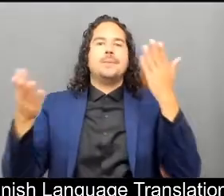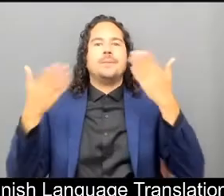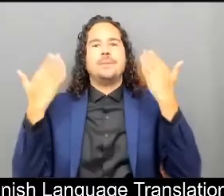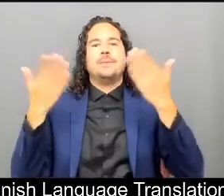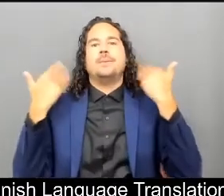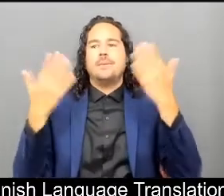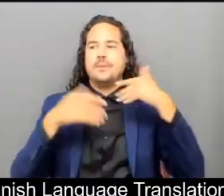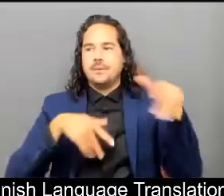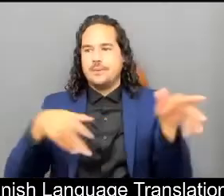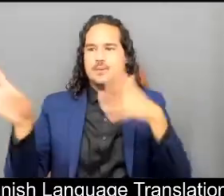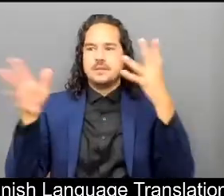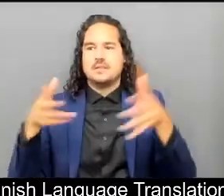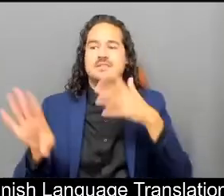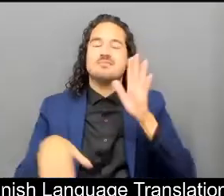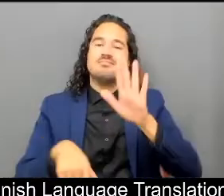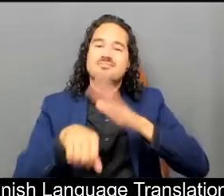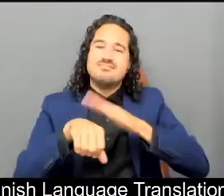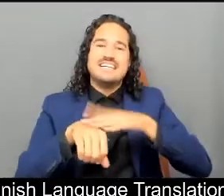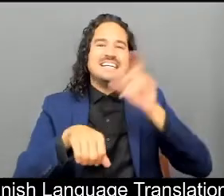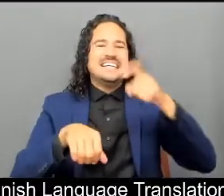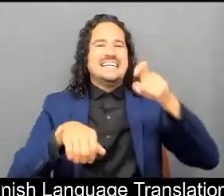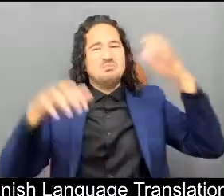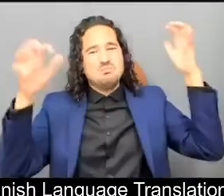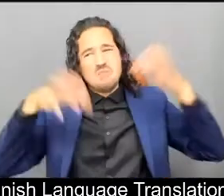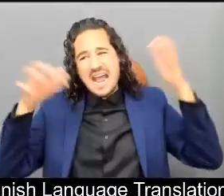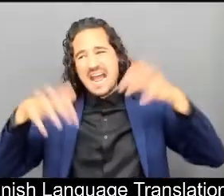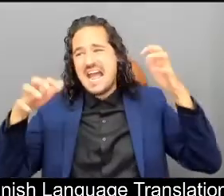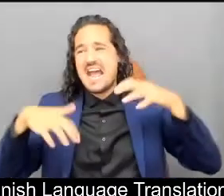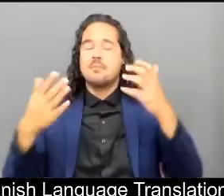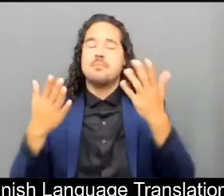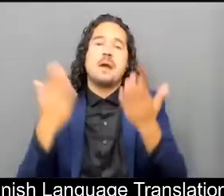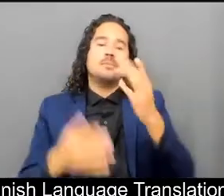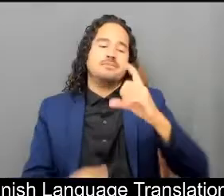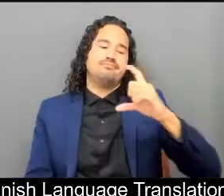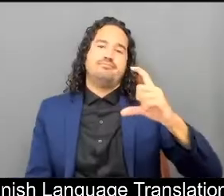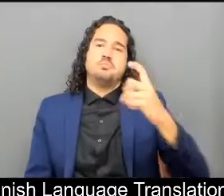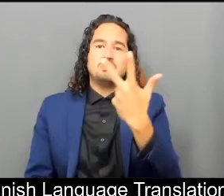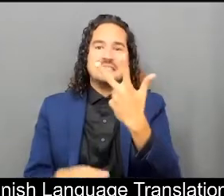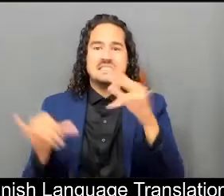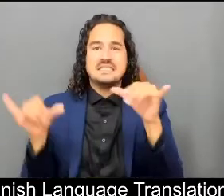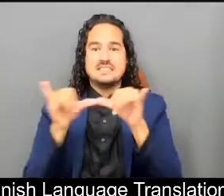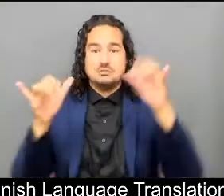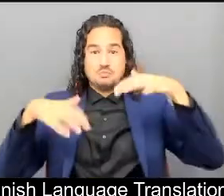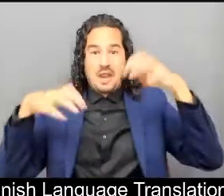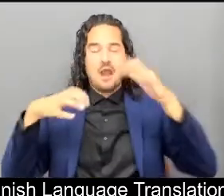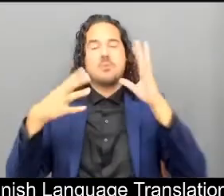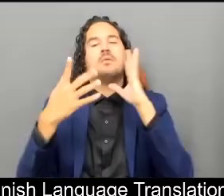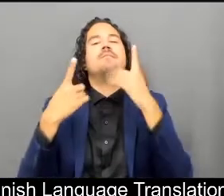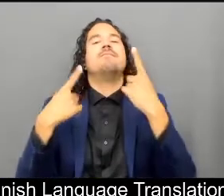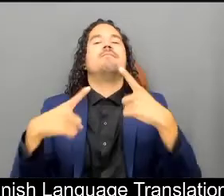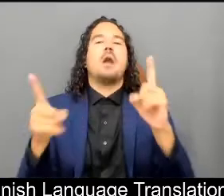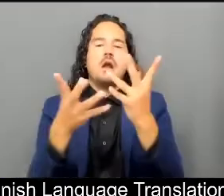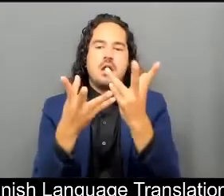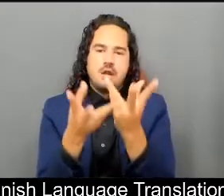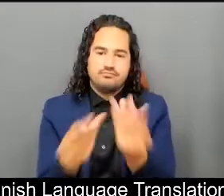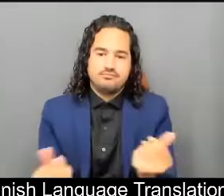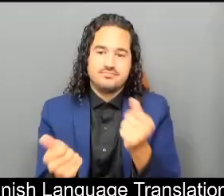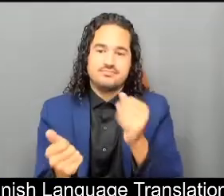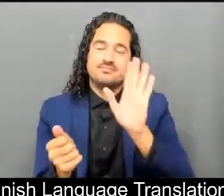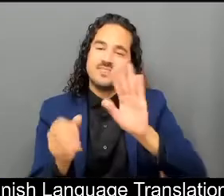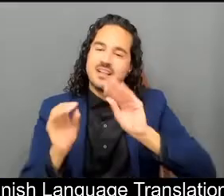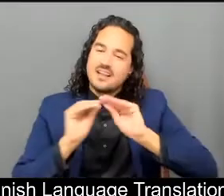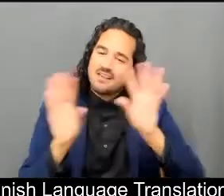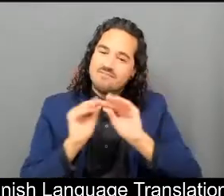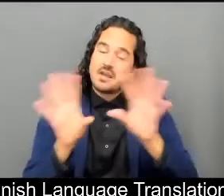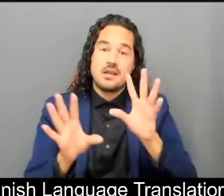rainfall 3 inches, but nothing like we're experiencing today. So we want to clarify that. You know, we're in the worst of it right now. It is